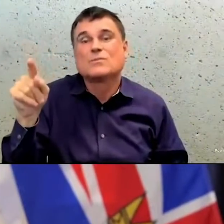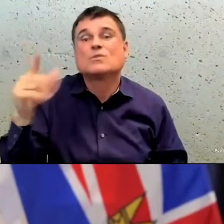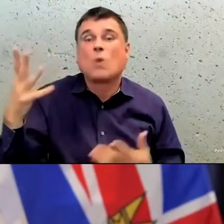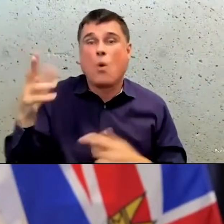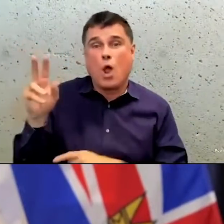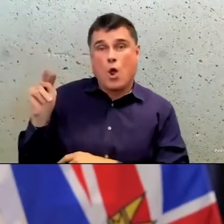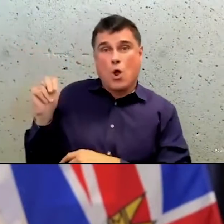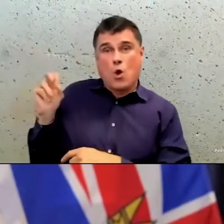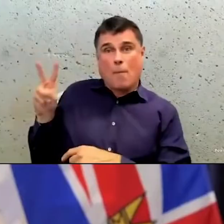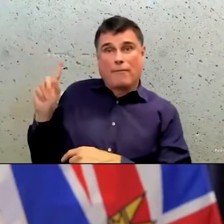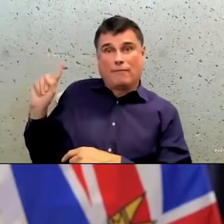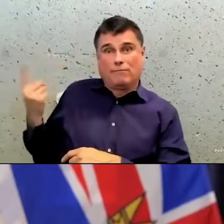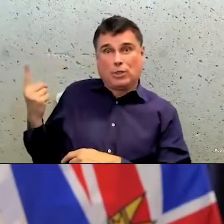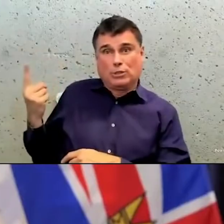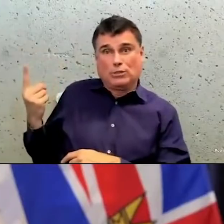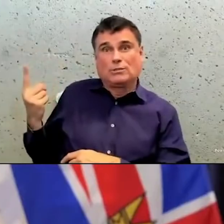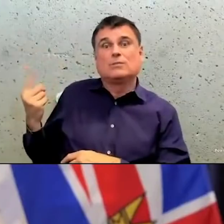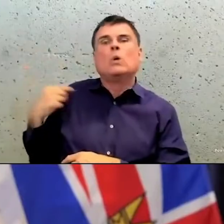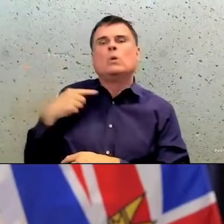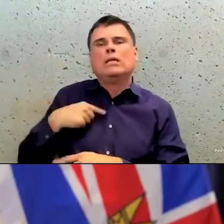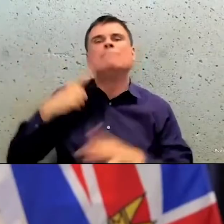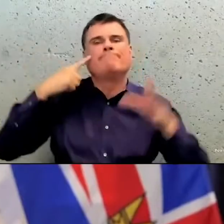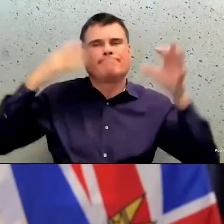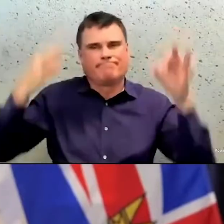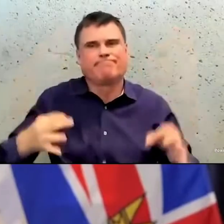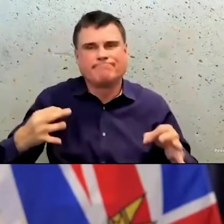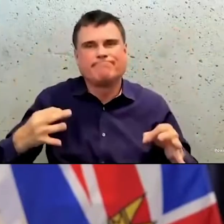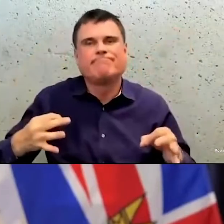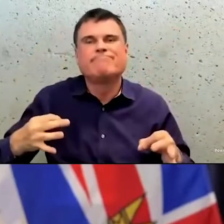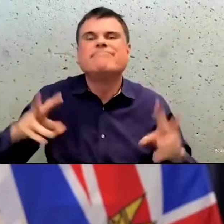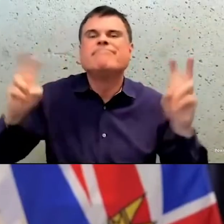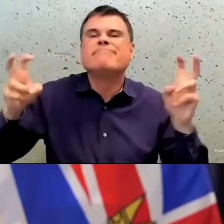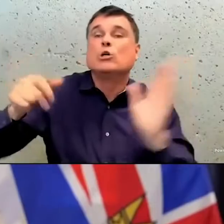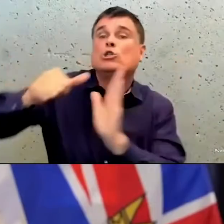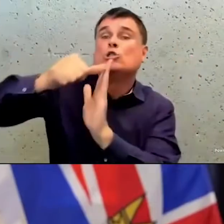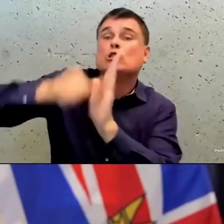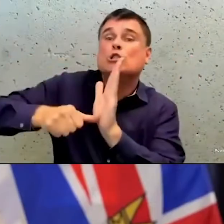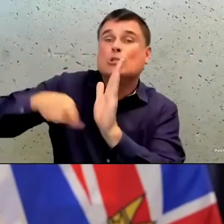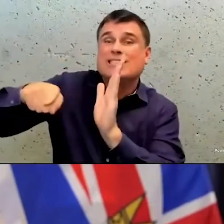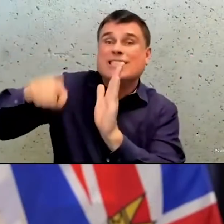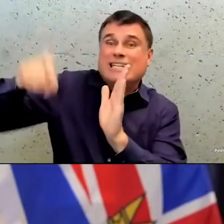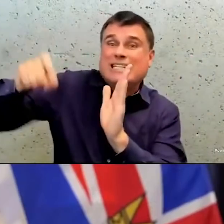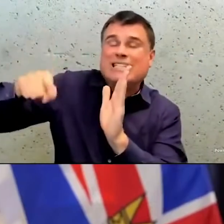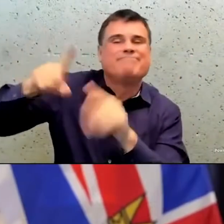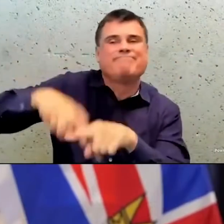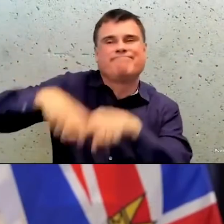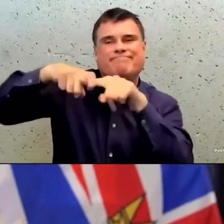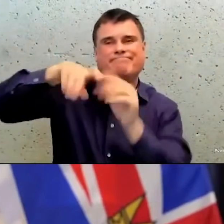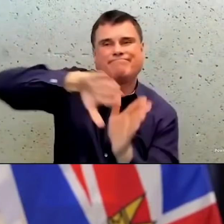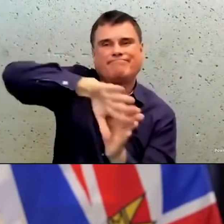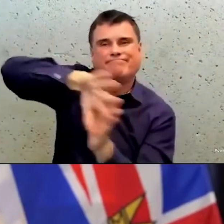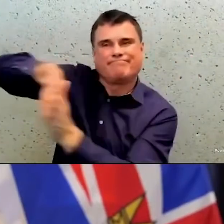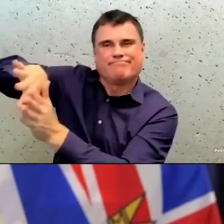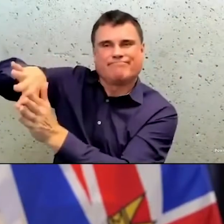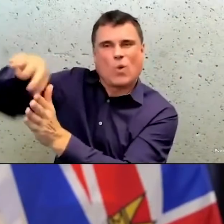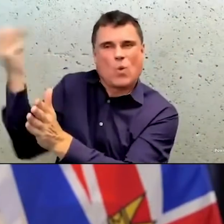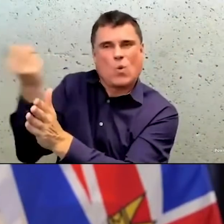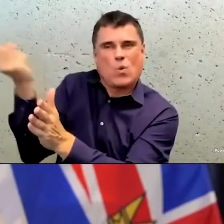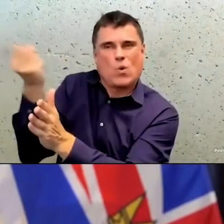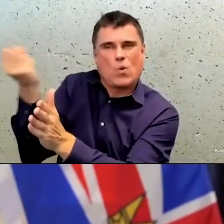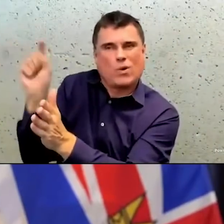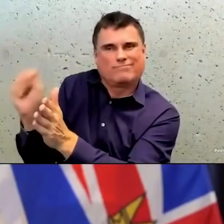to reschedule non-urgent surgeries, more than 592 surgical procedures have been completed at Royal Inland,